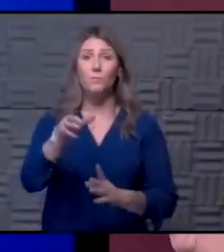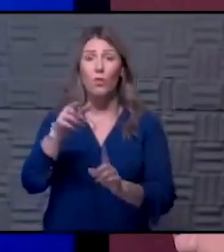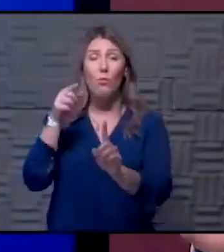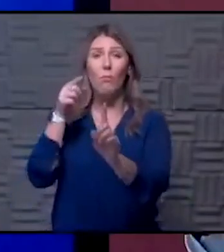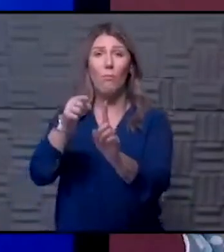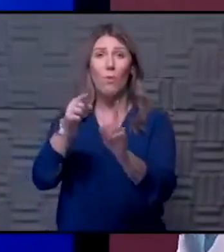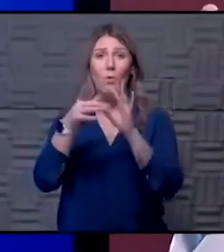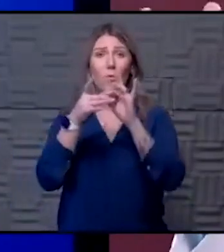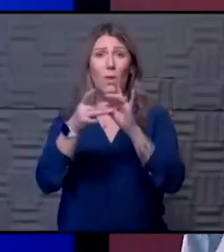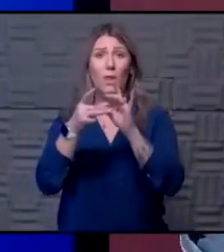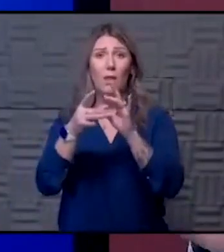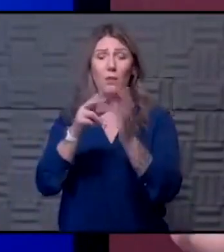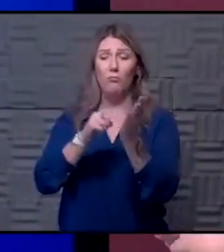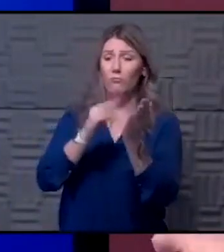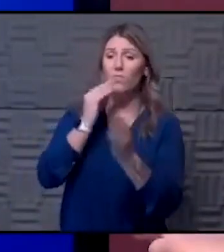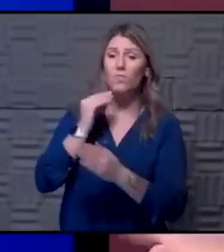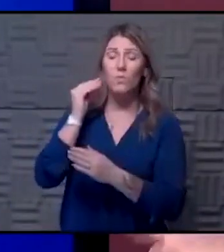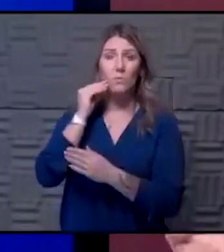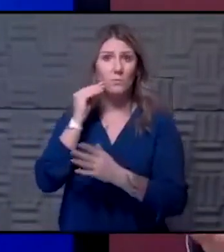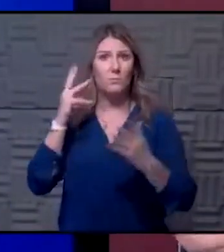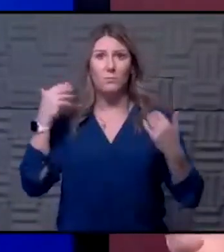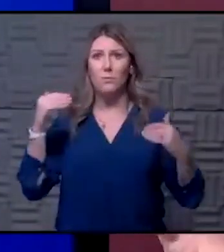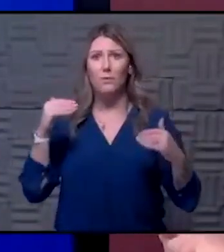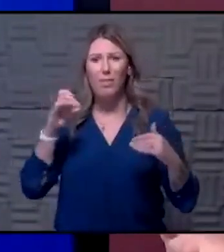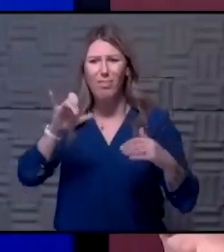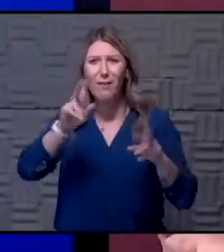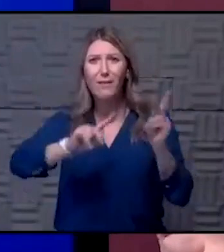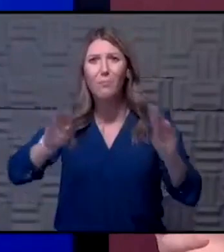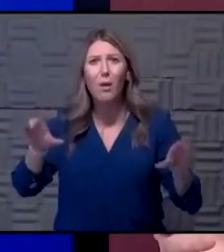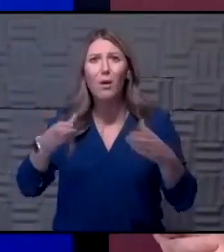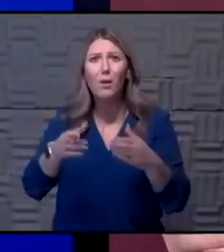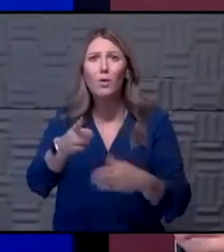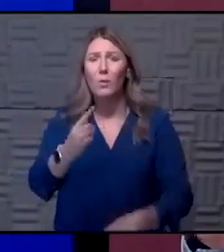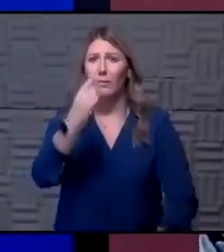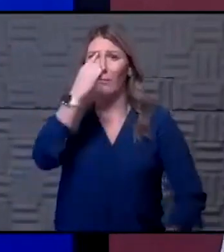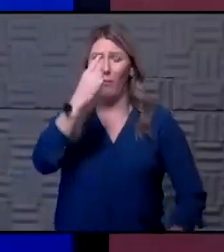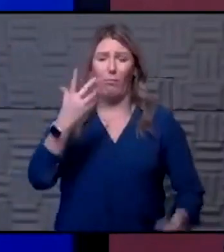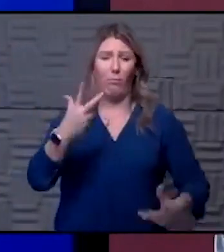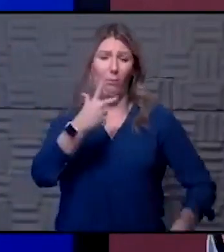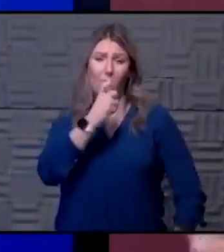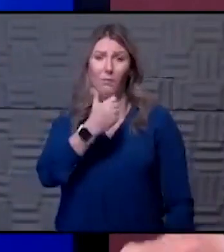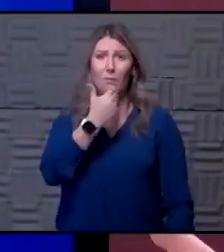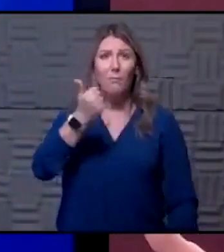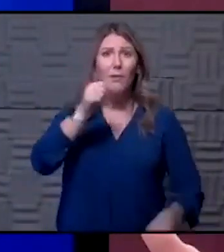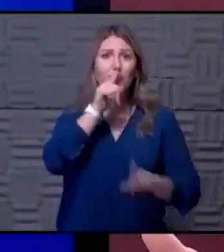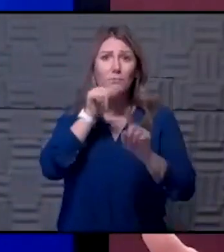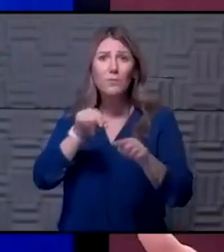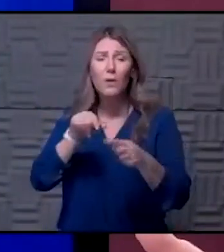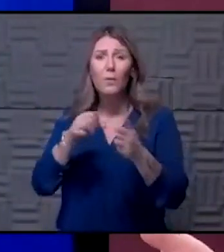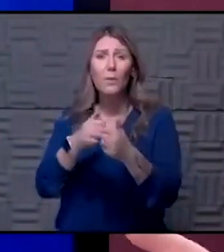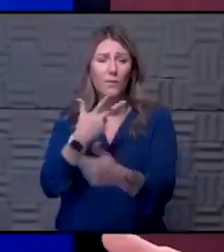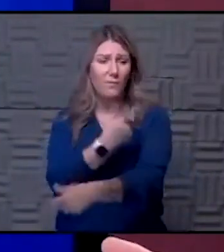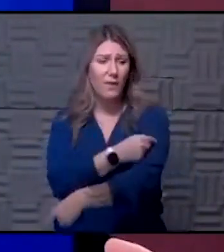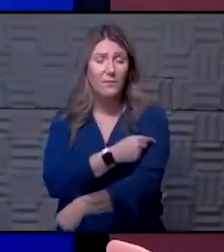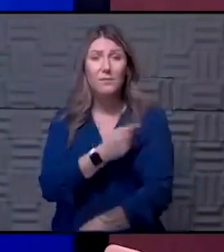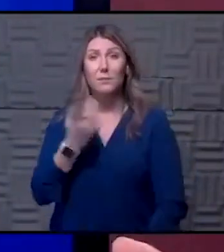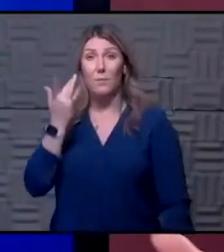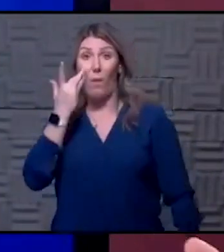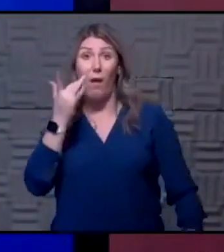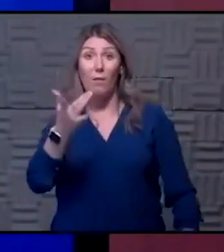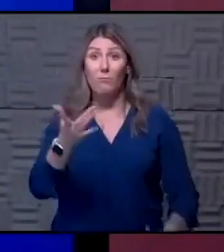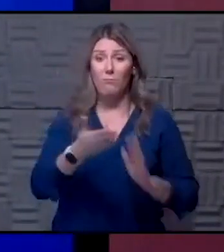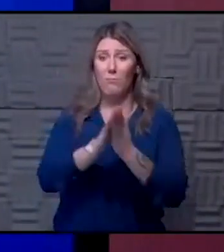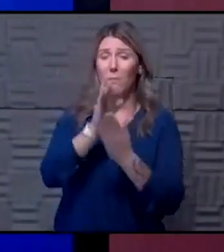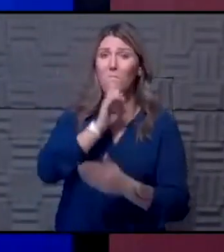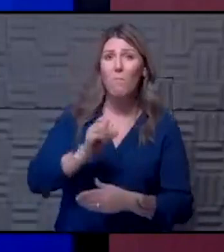the nursing homes is dead on. That's the population you would think that may not have the best response to vaccinations because as we get older,